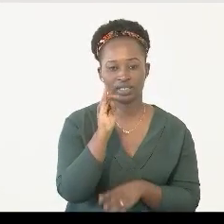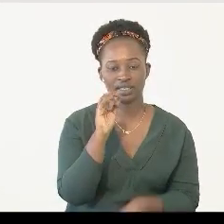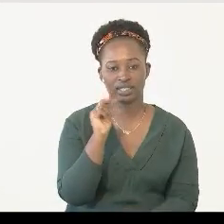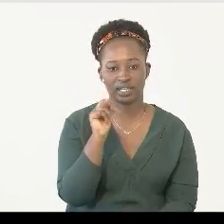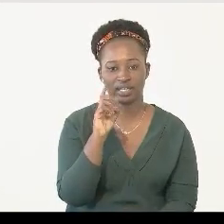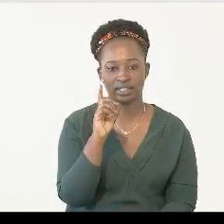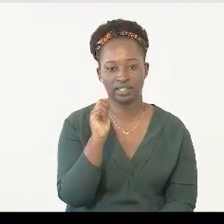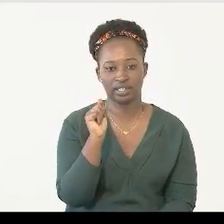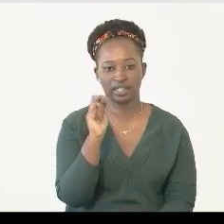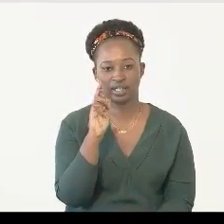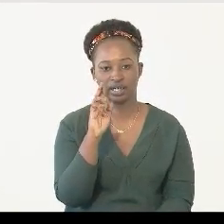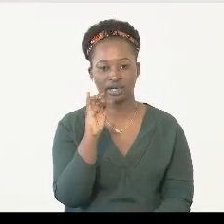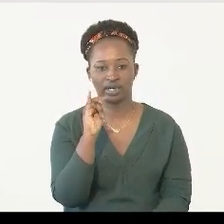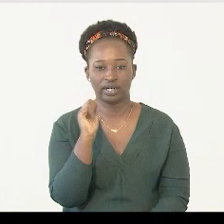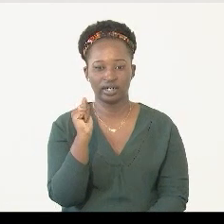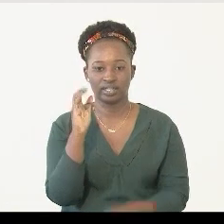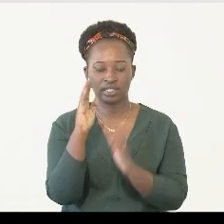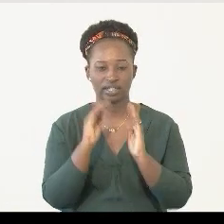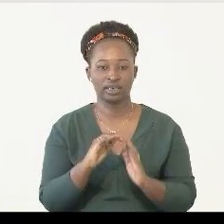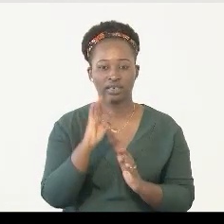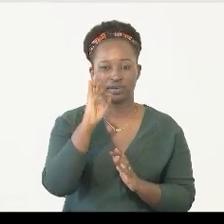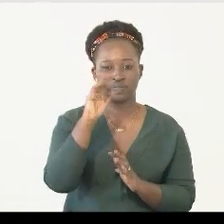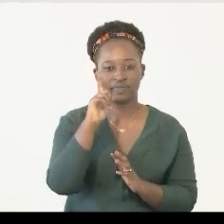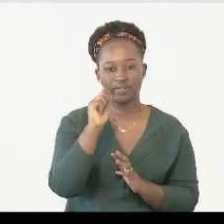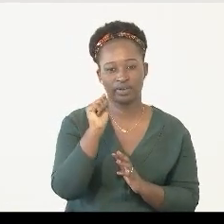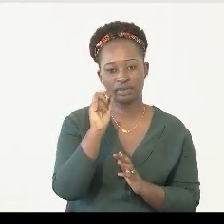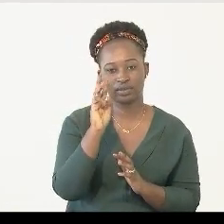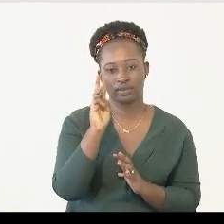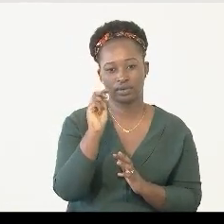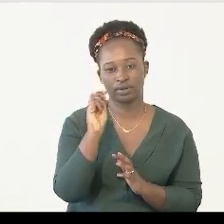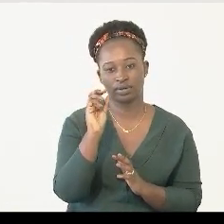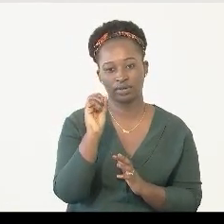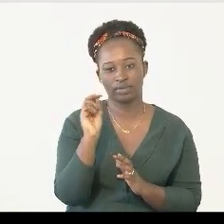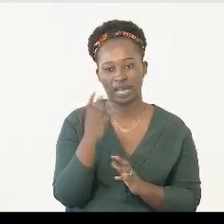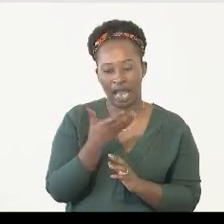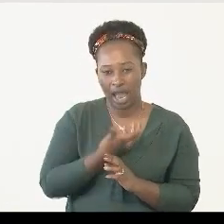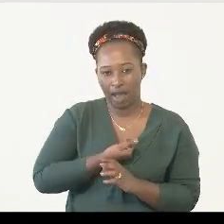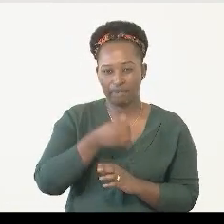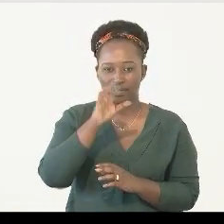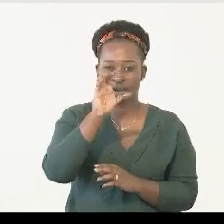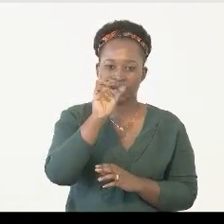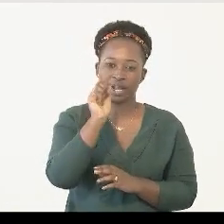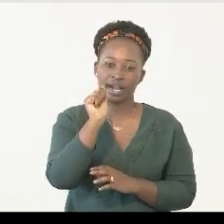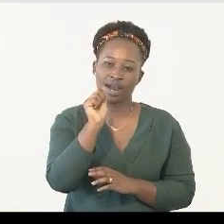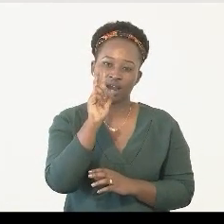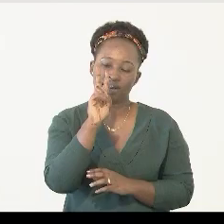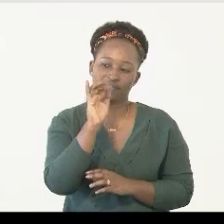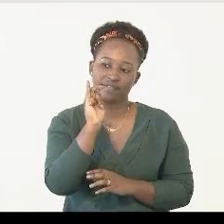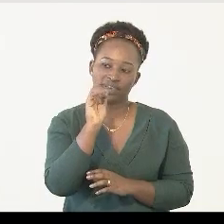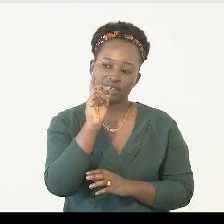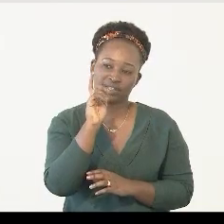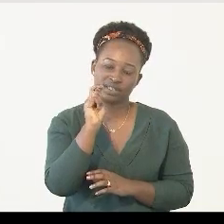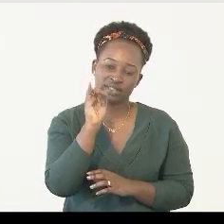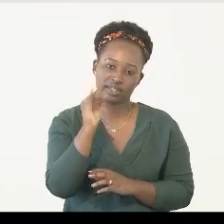These organisms have what we call cavity in their body where we find the fluid. And this